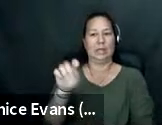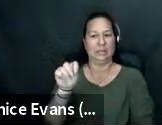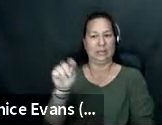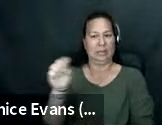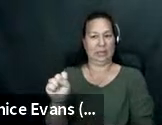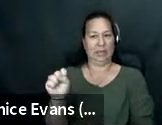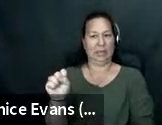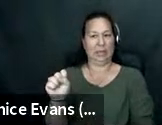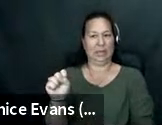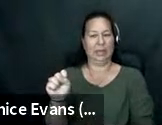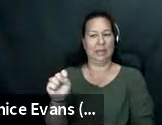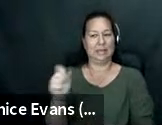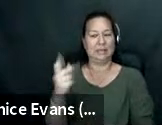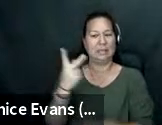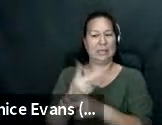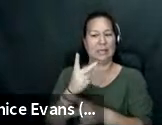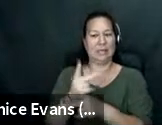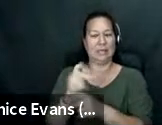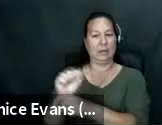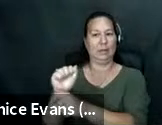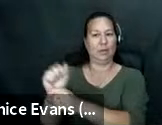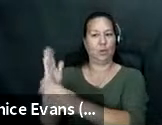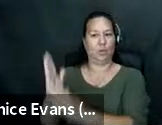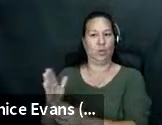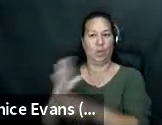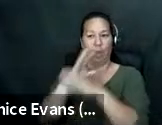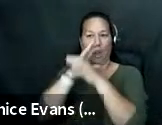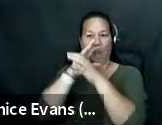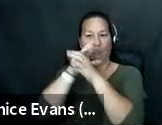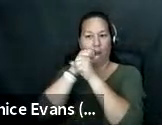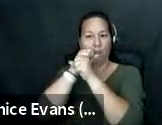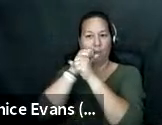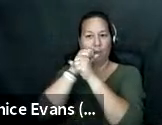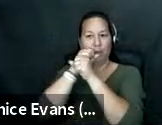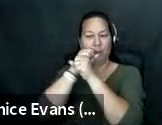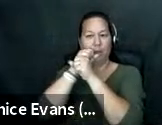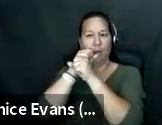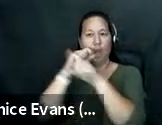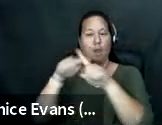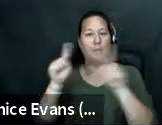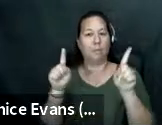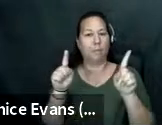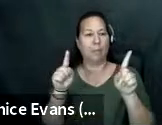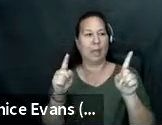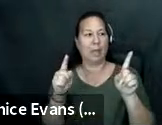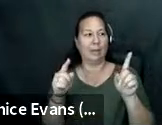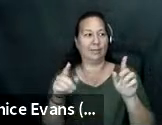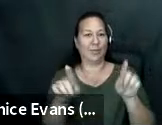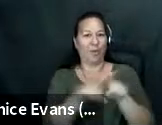on the other, use that information to enforce unvaccinated workers wearing masks indoors.